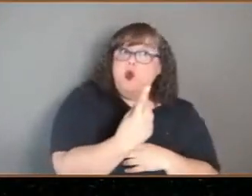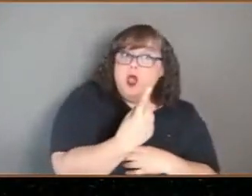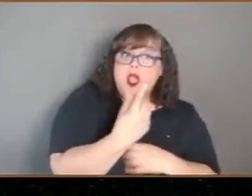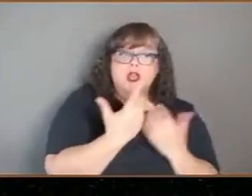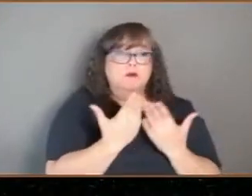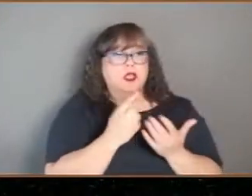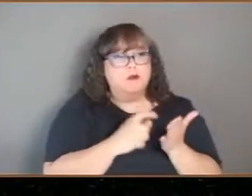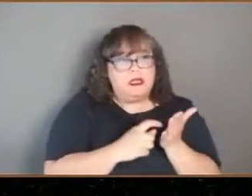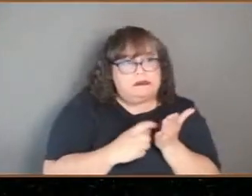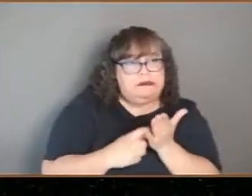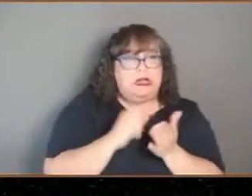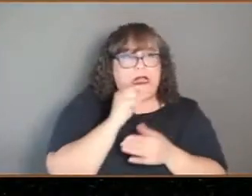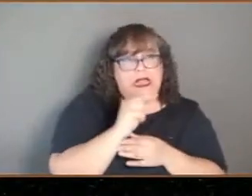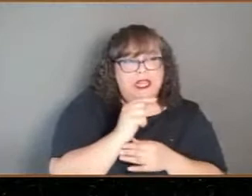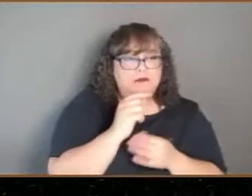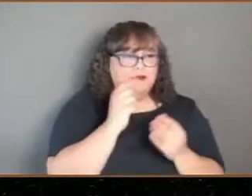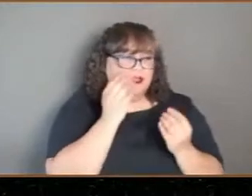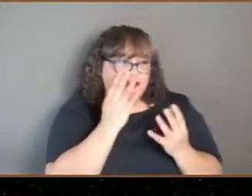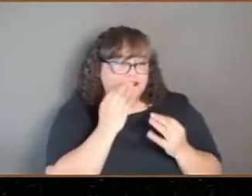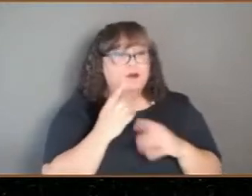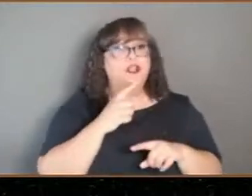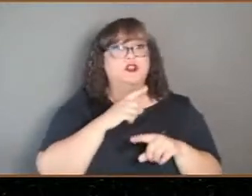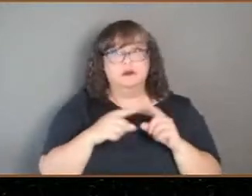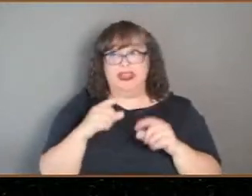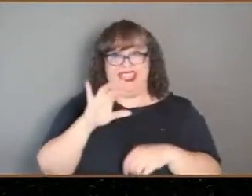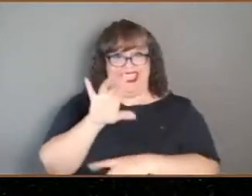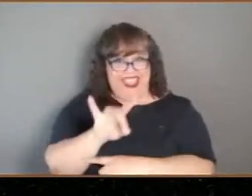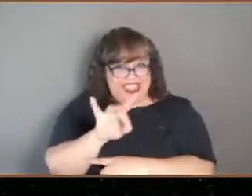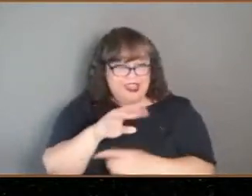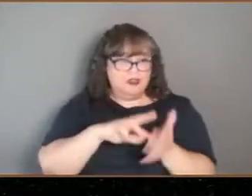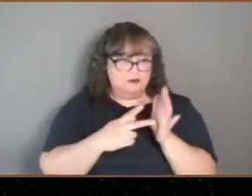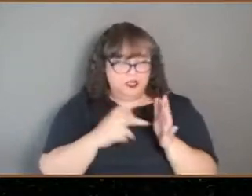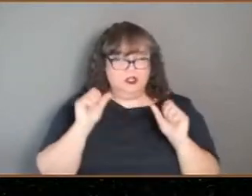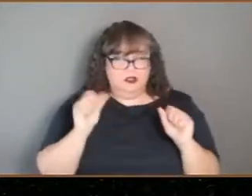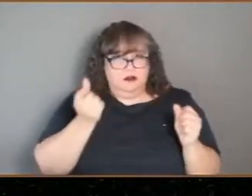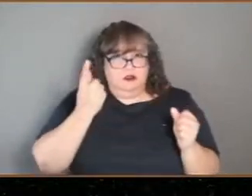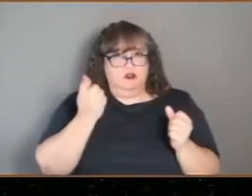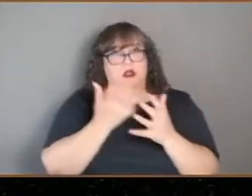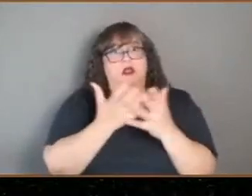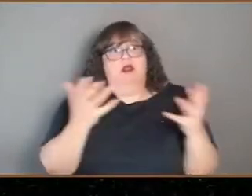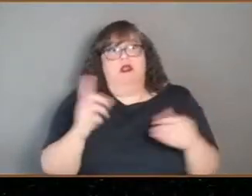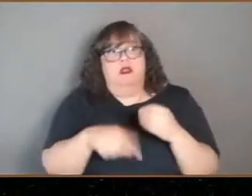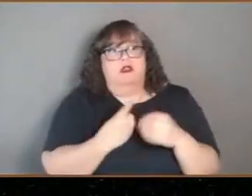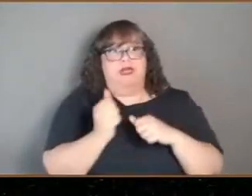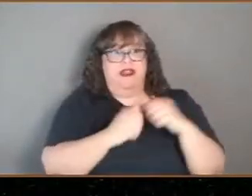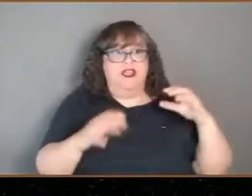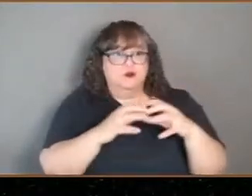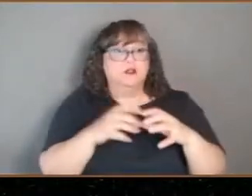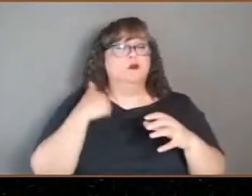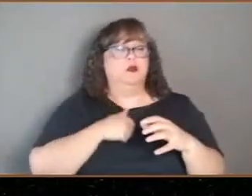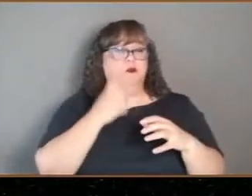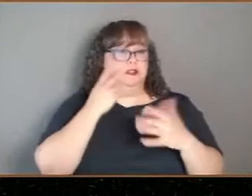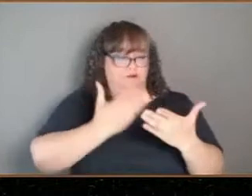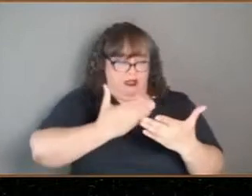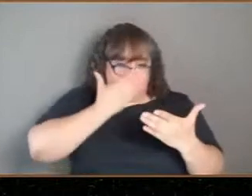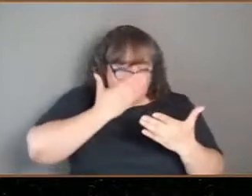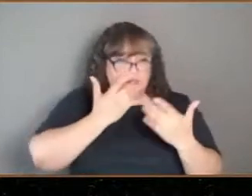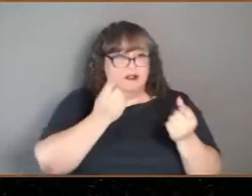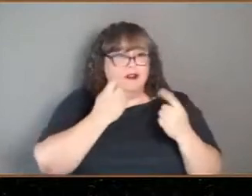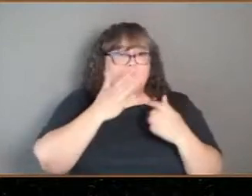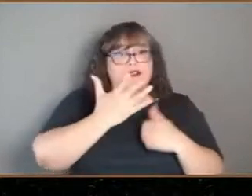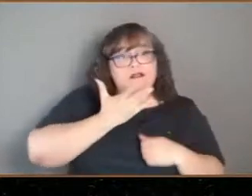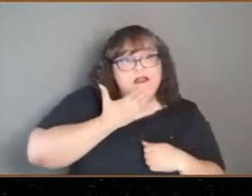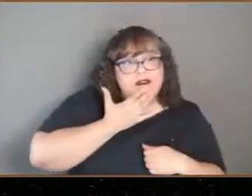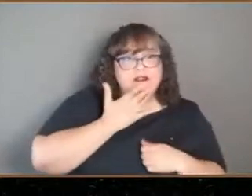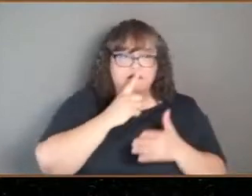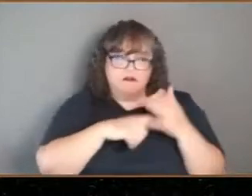you get to really understand what's going on in this population. It's really exciting. We're going to see them up close, understand their color, their composition,